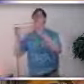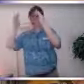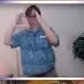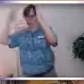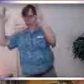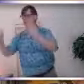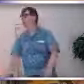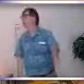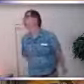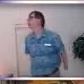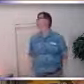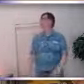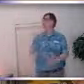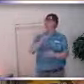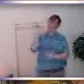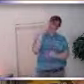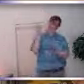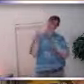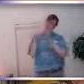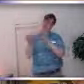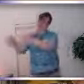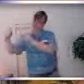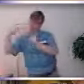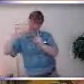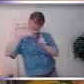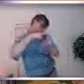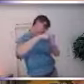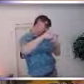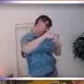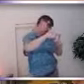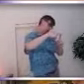The only way to